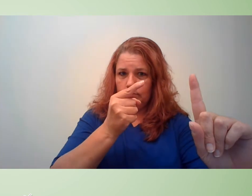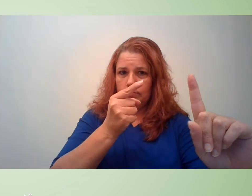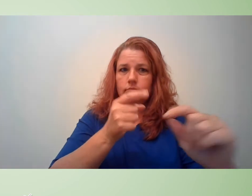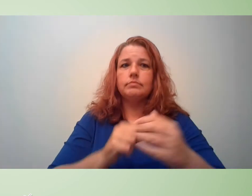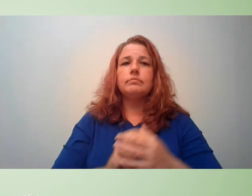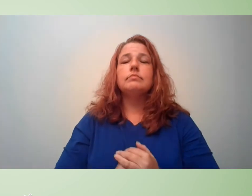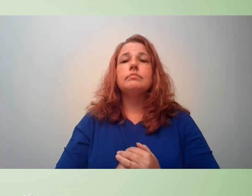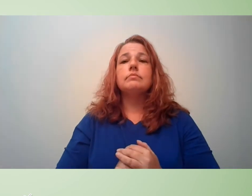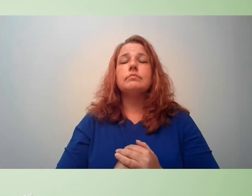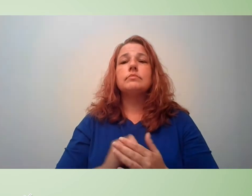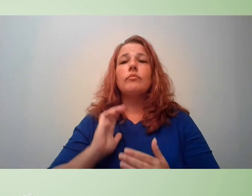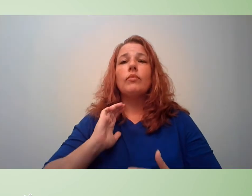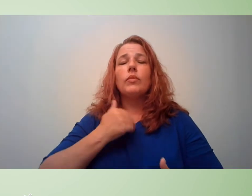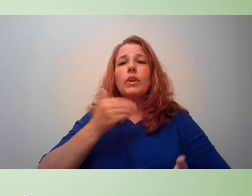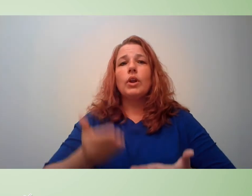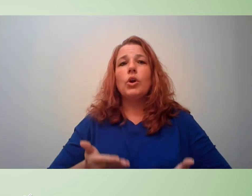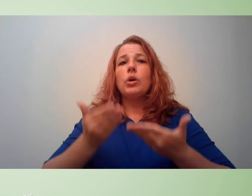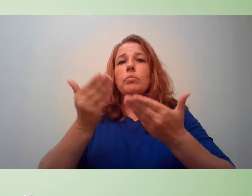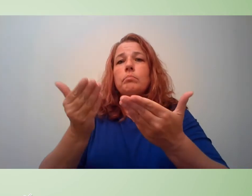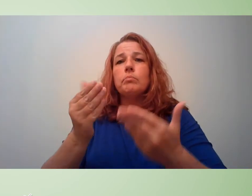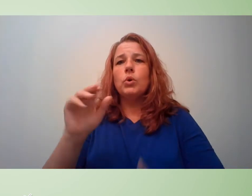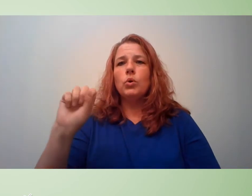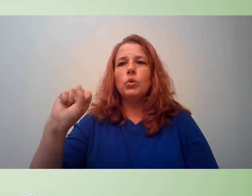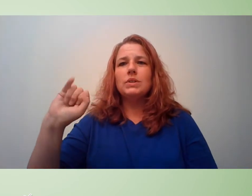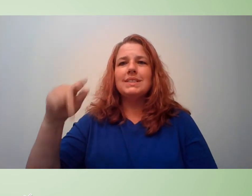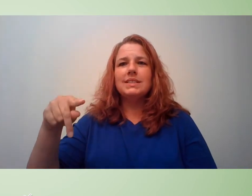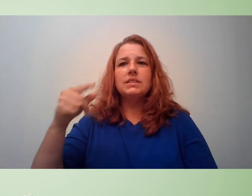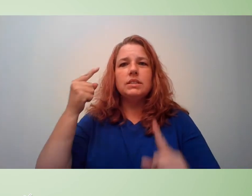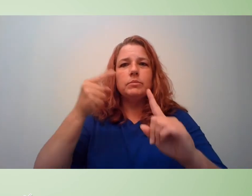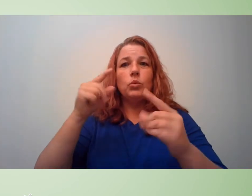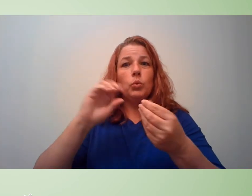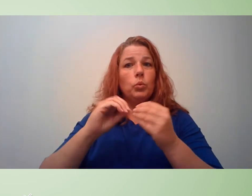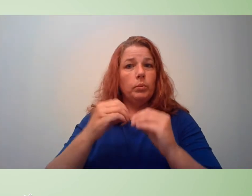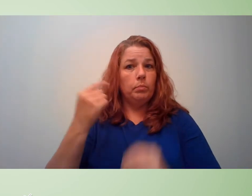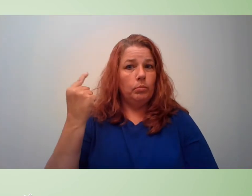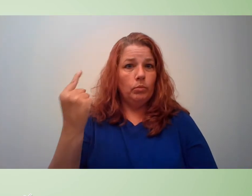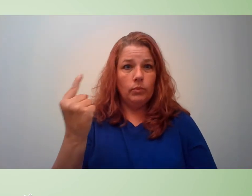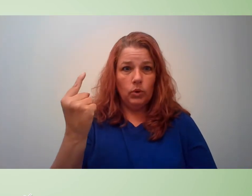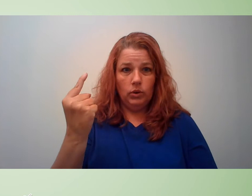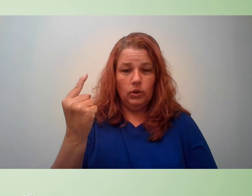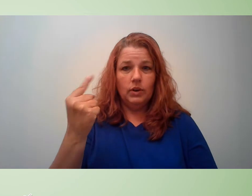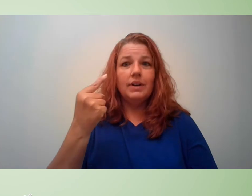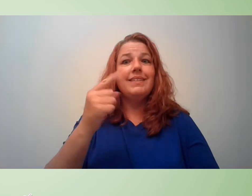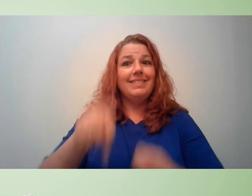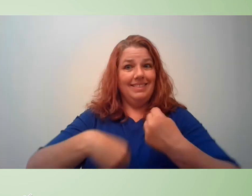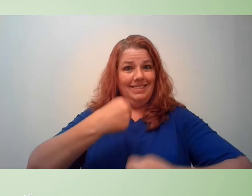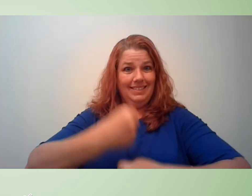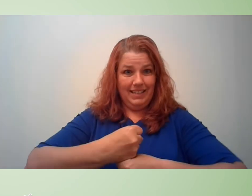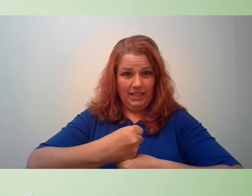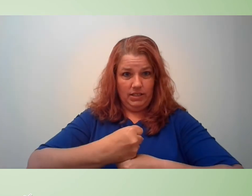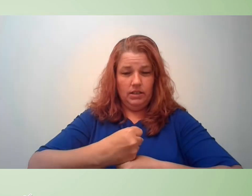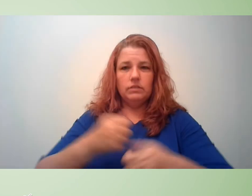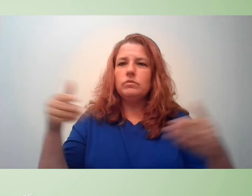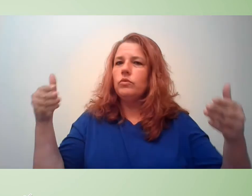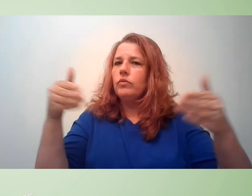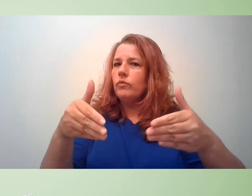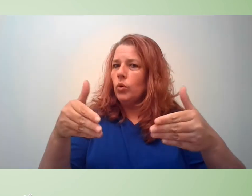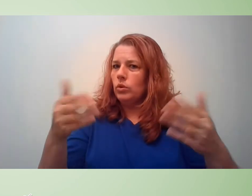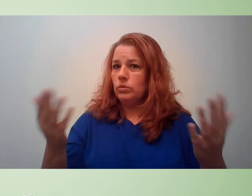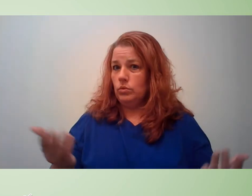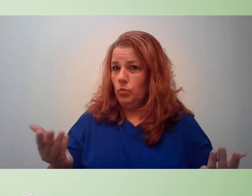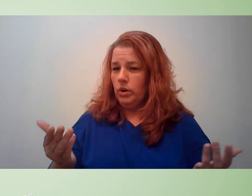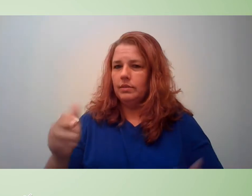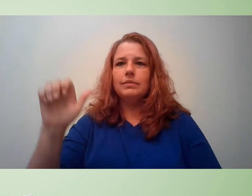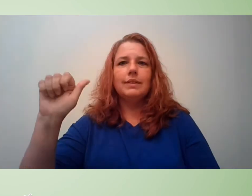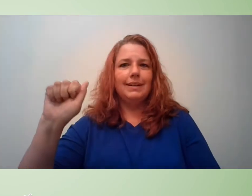on ASL. The goal states that at least 30% of students will either show growth of 1 year or